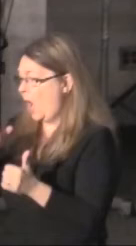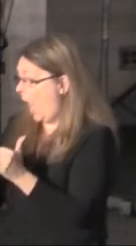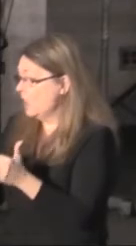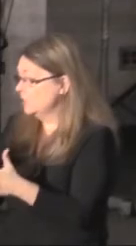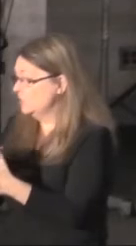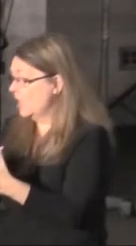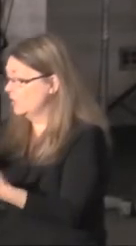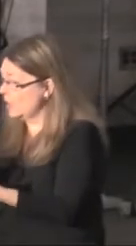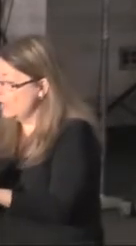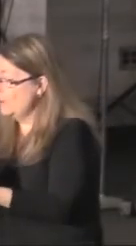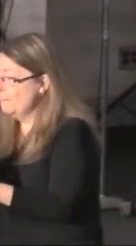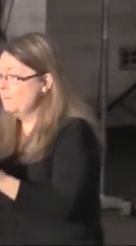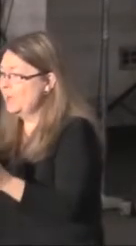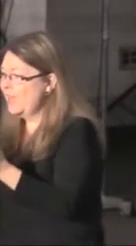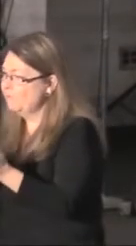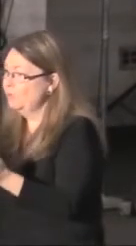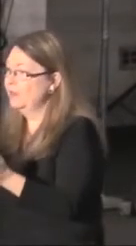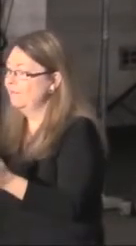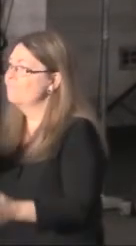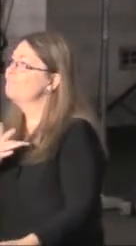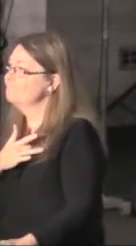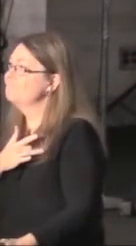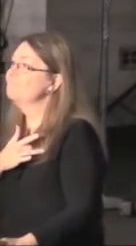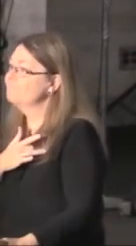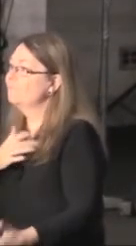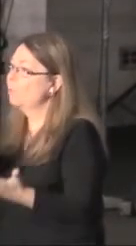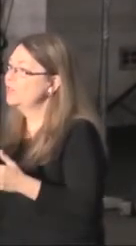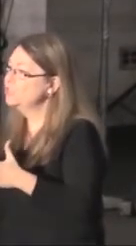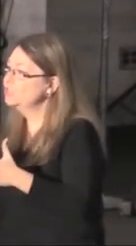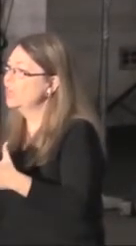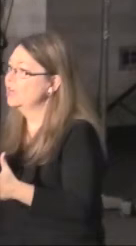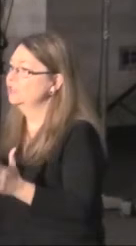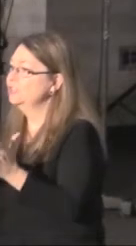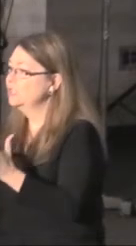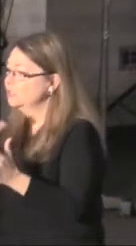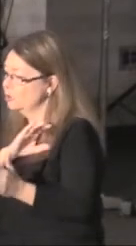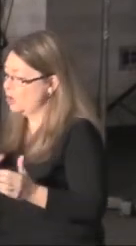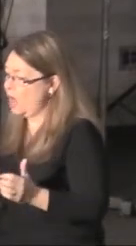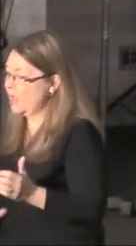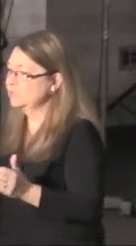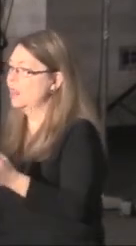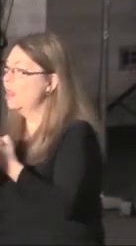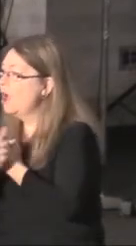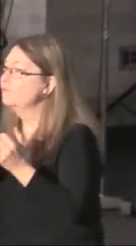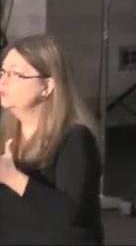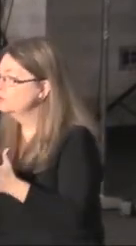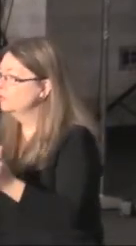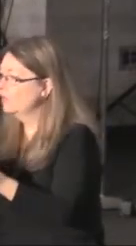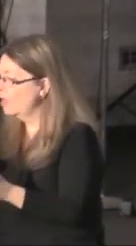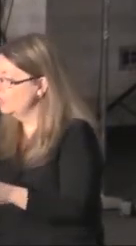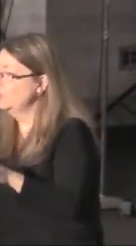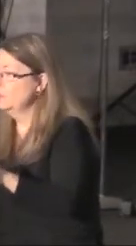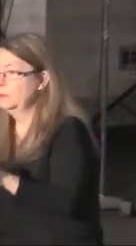gospel with other people. But I think everybody in this room has this conviction to share the love and the truth of Jesus Christ with the people around them. Well, think about it